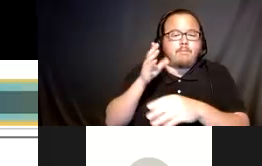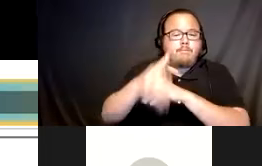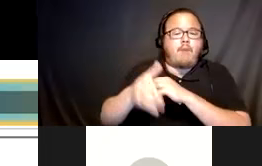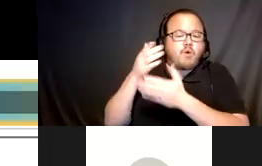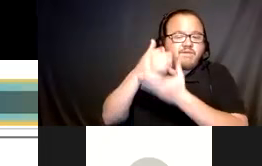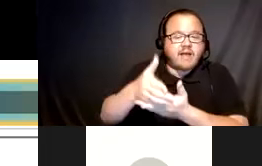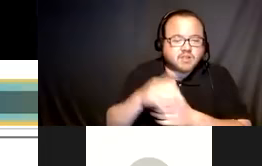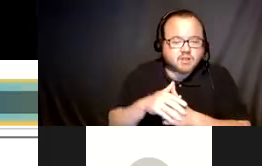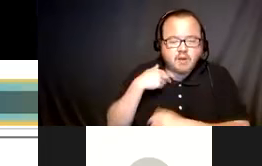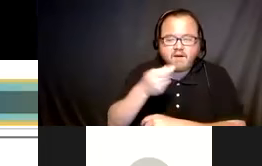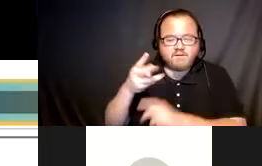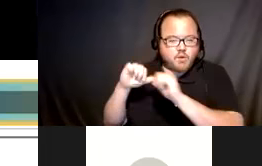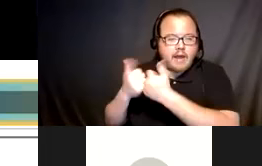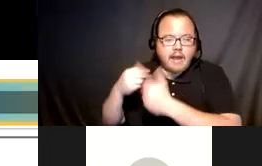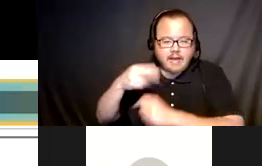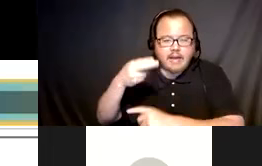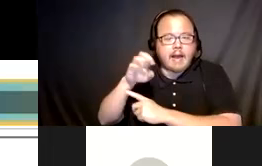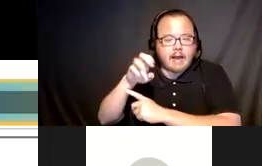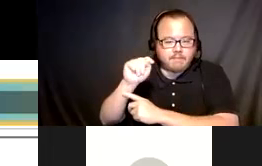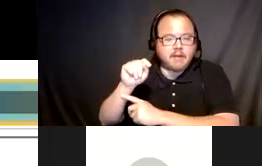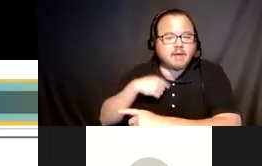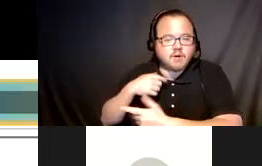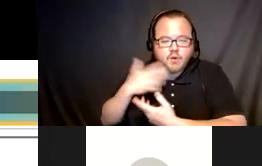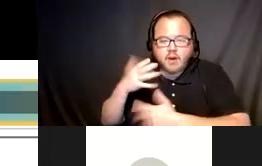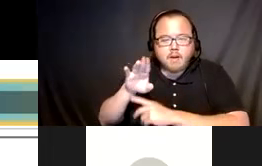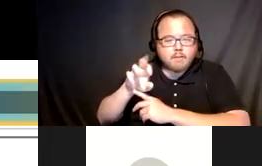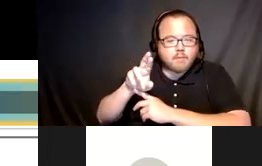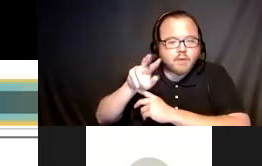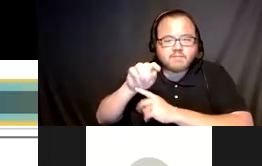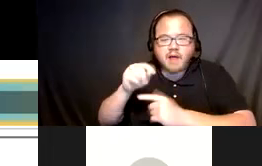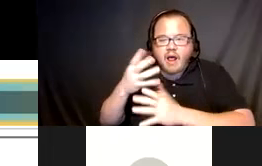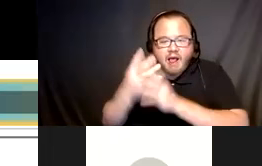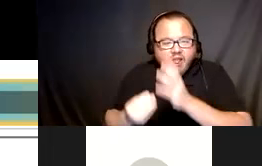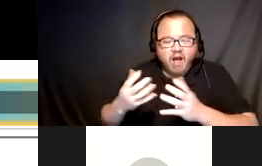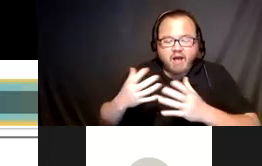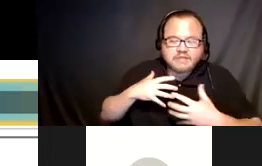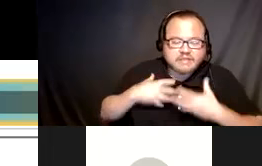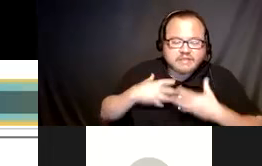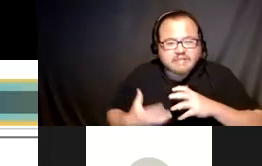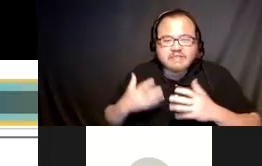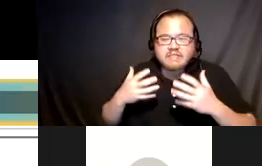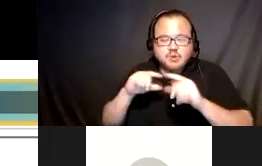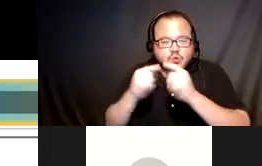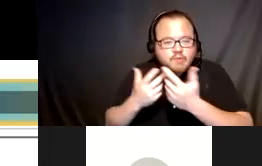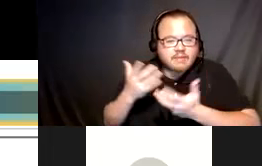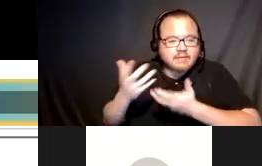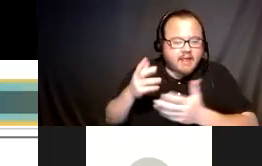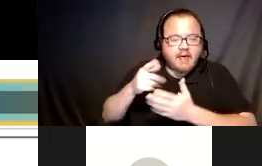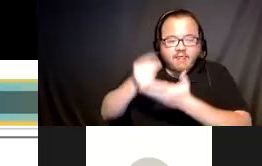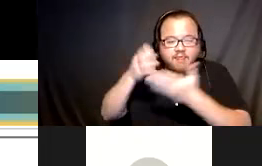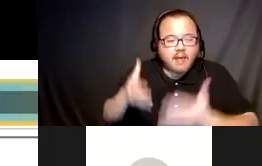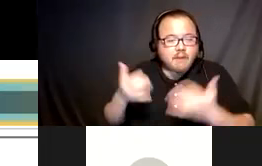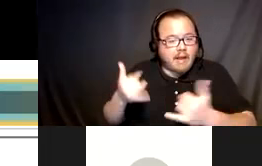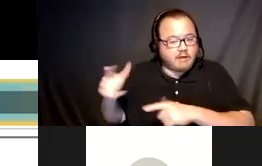several community agencies here in Hemet to offer bereavement groups, grief and loss groups, anger management groups. Our therapists are